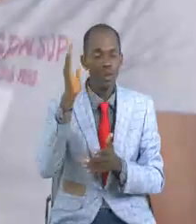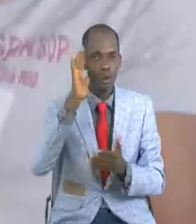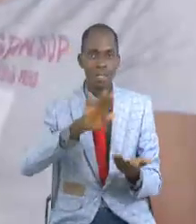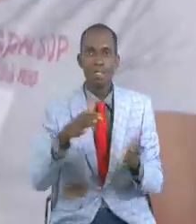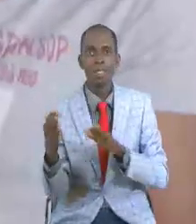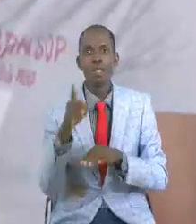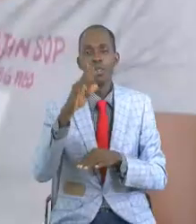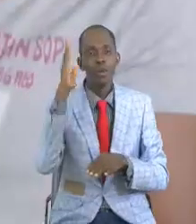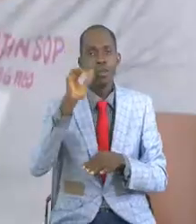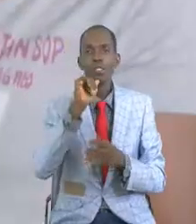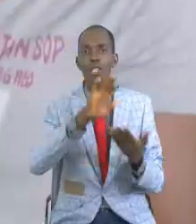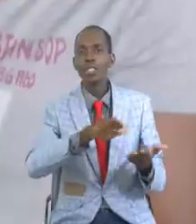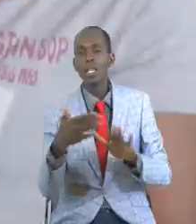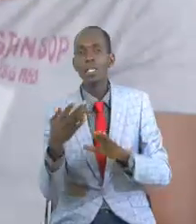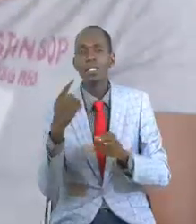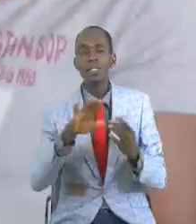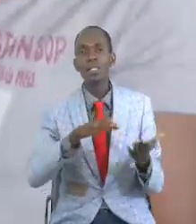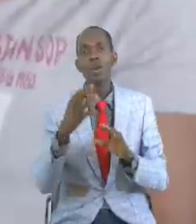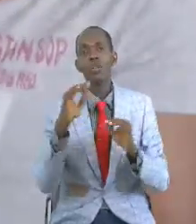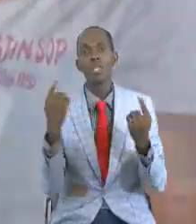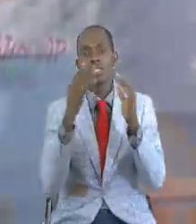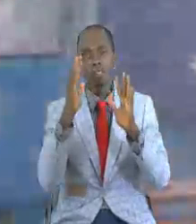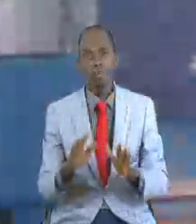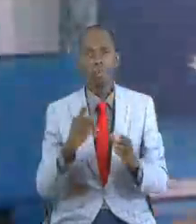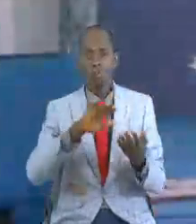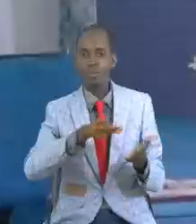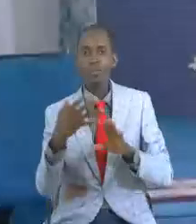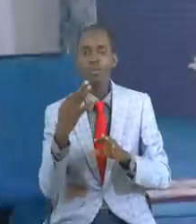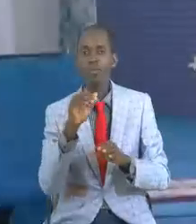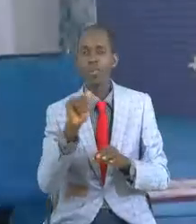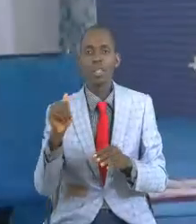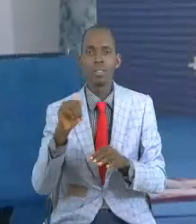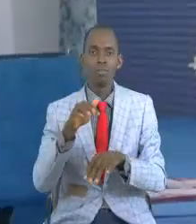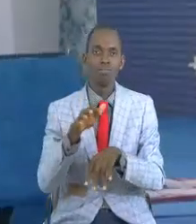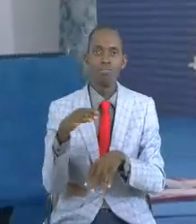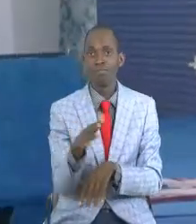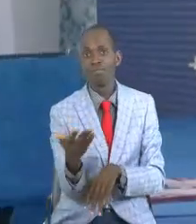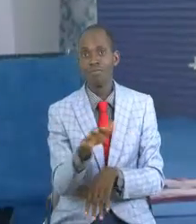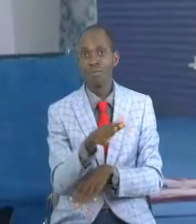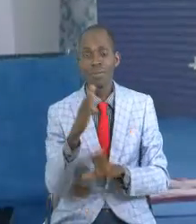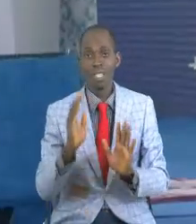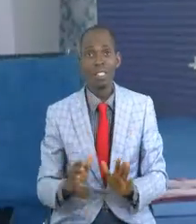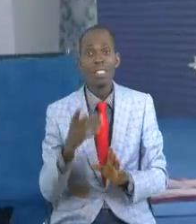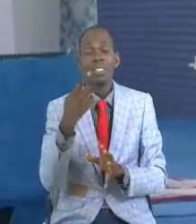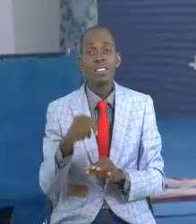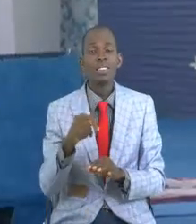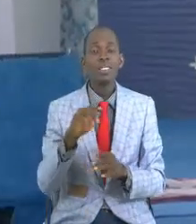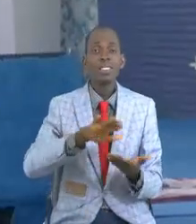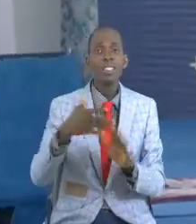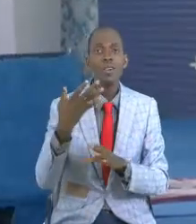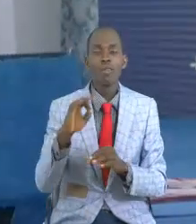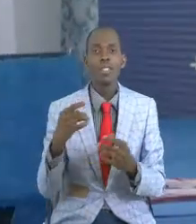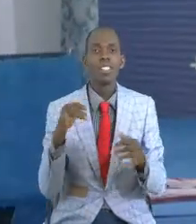the death of a sinner, the death of a compromiser, the death of a sinful person,